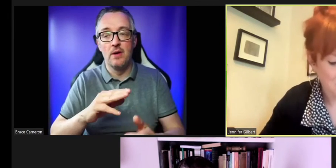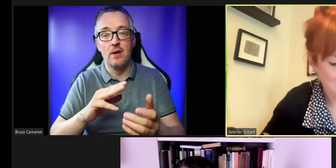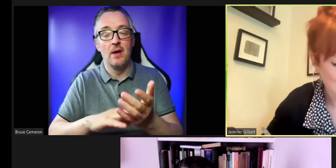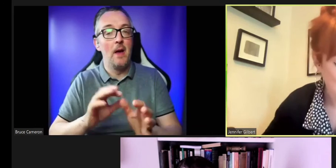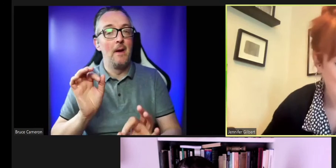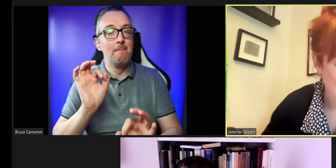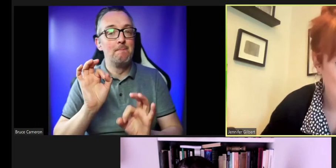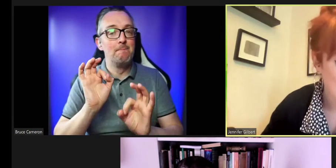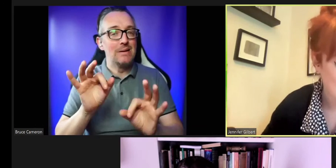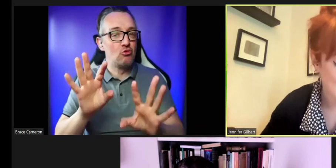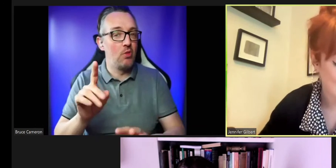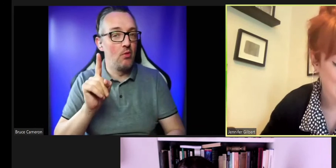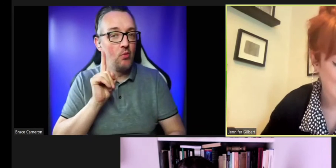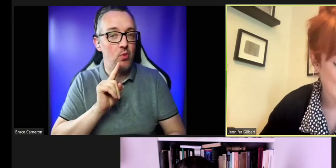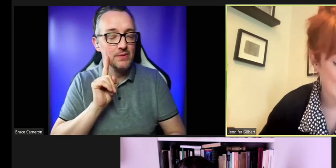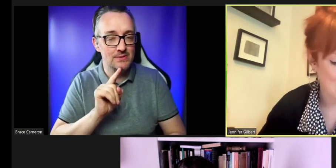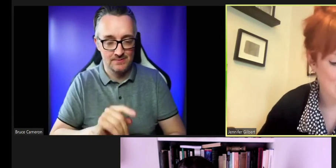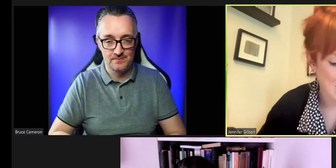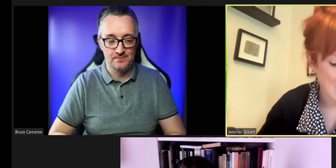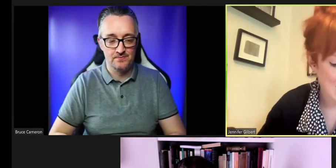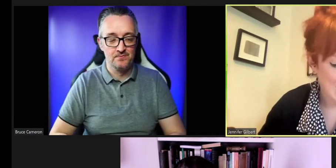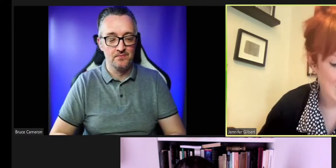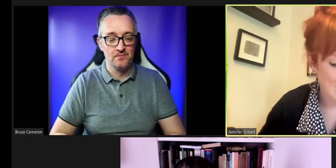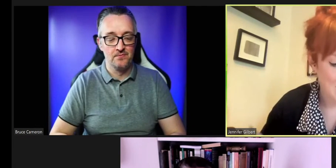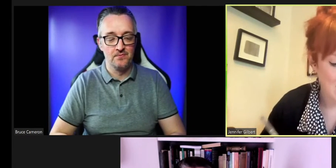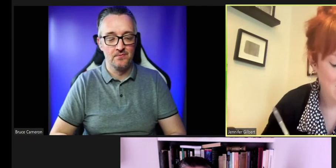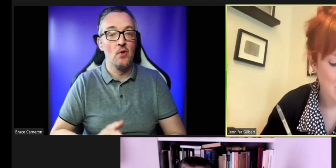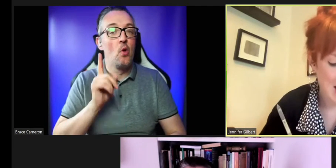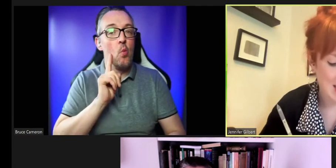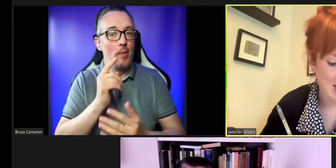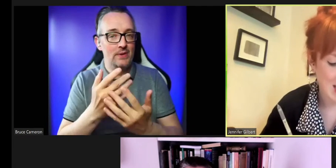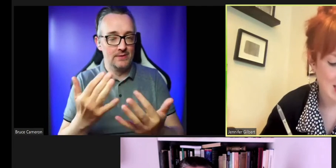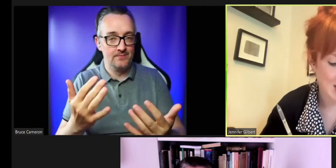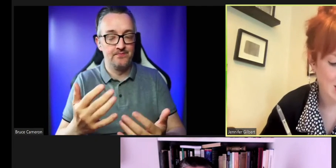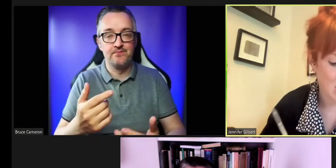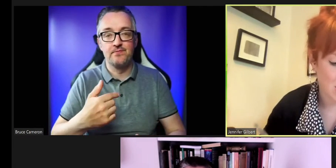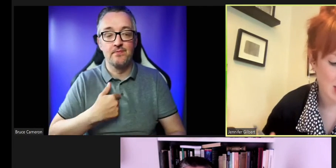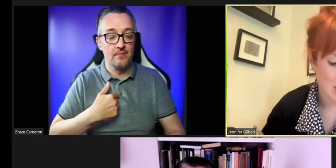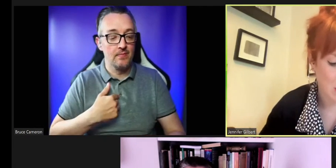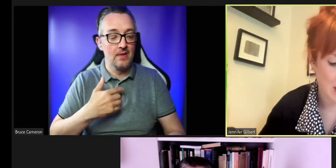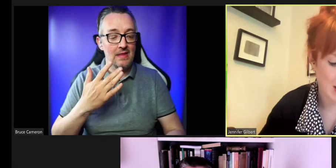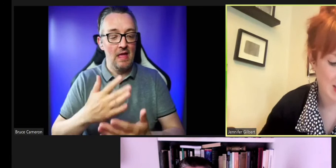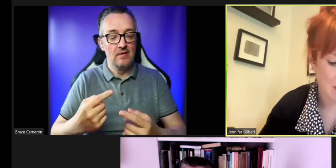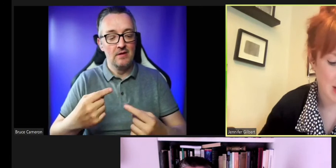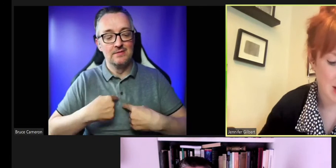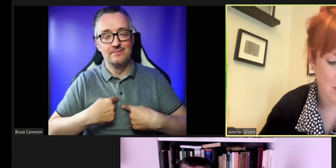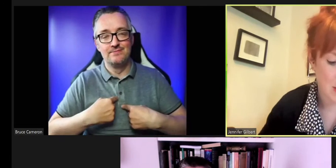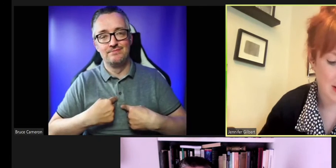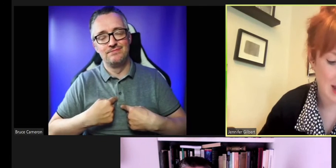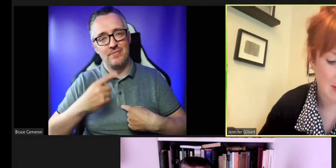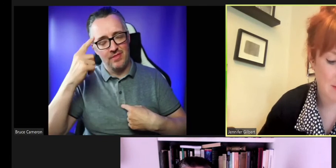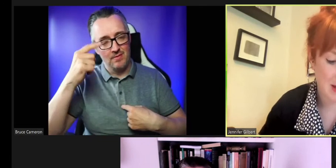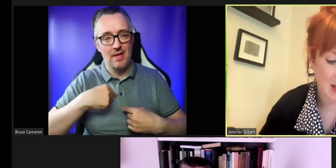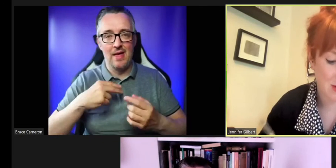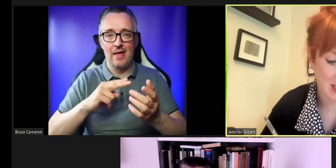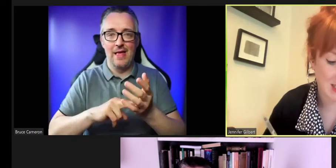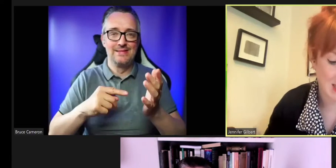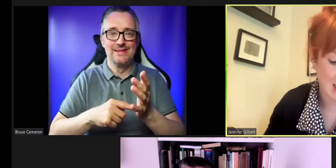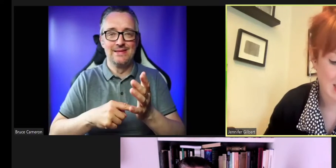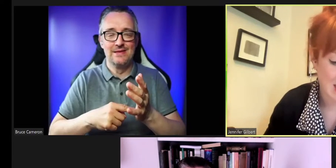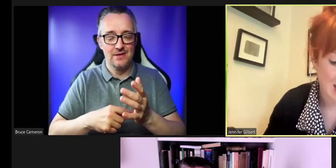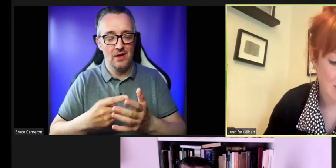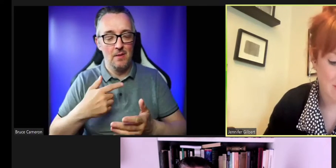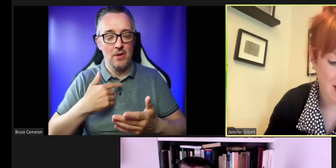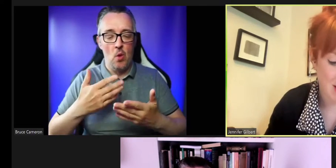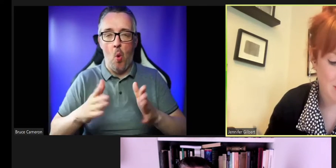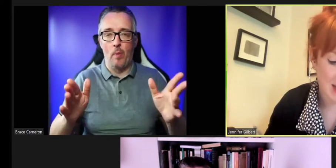Woman. Women, sorry, not woman. I've never passed as a neurotypical person and been open about being